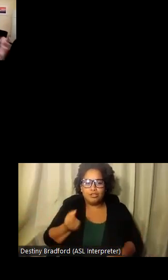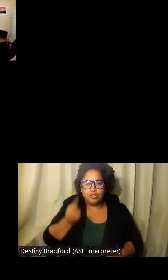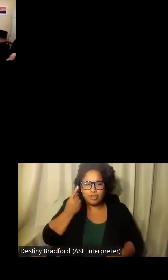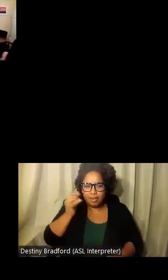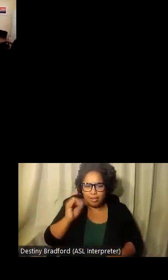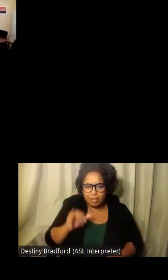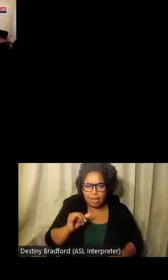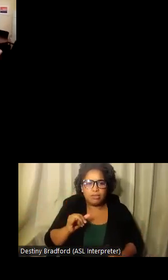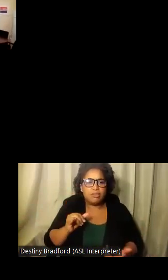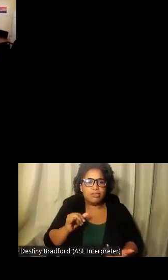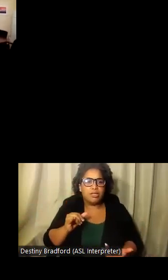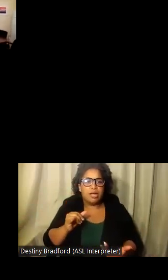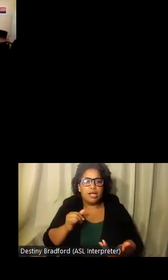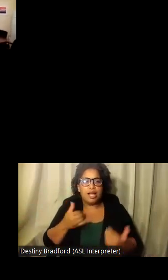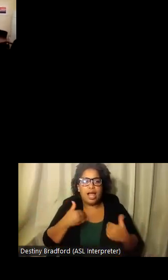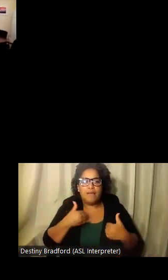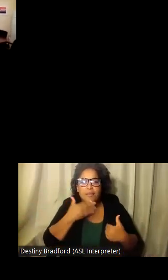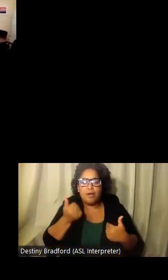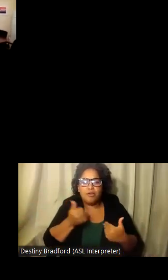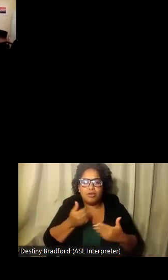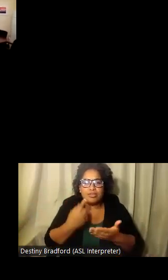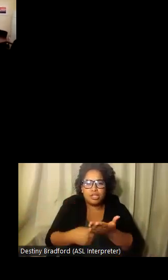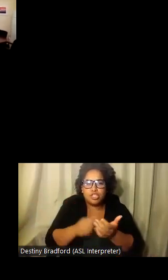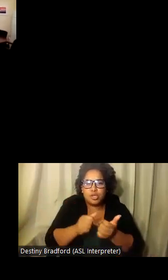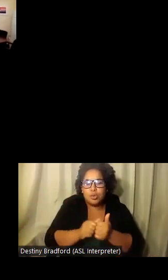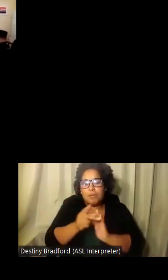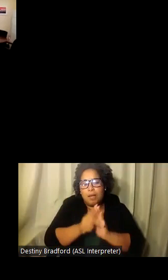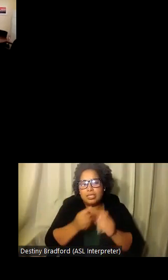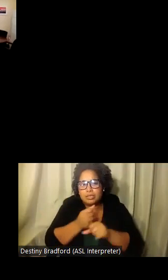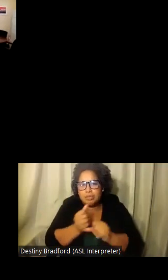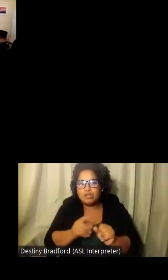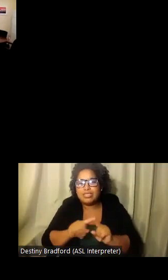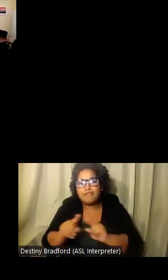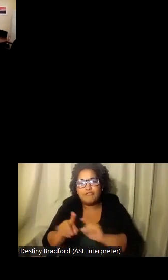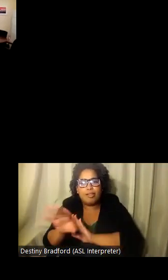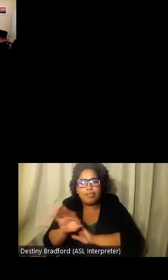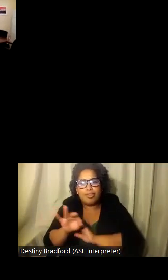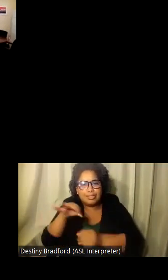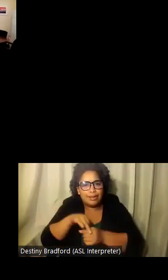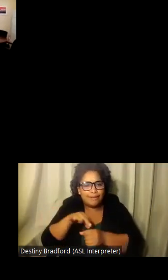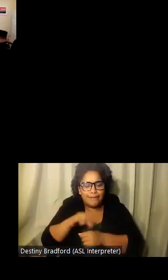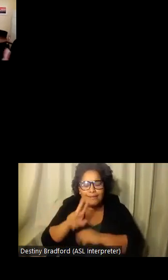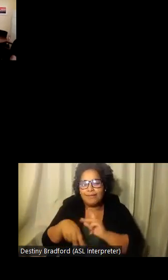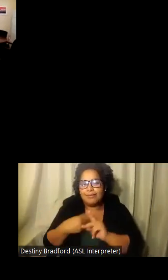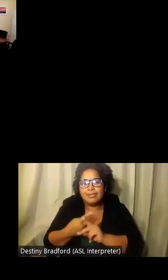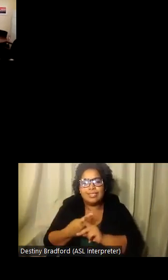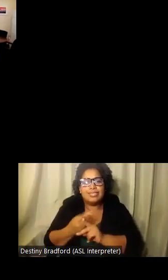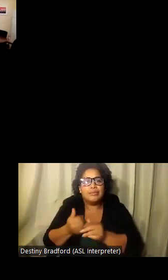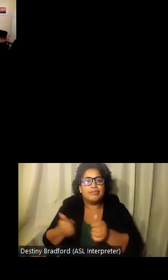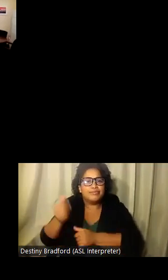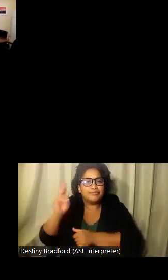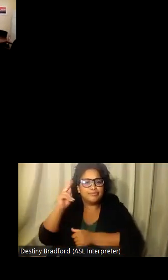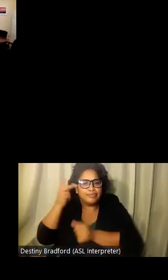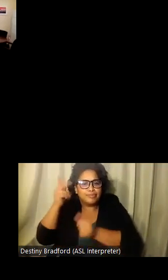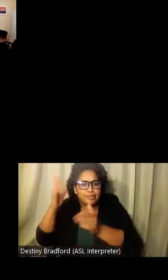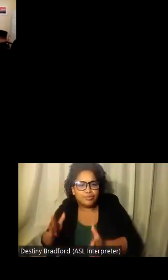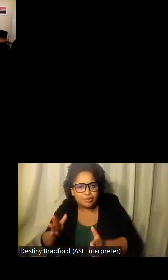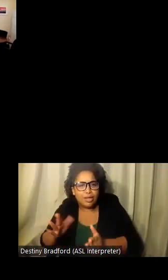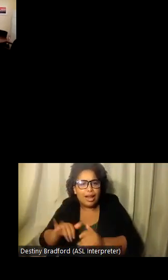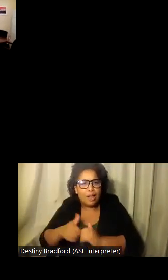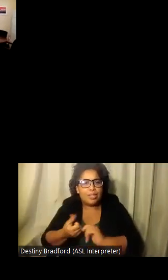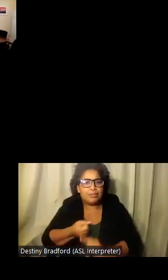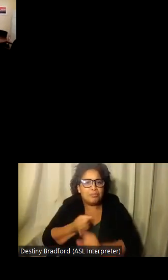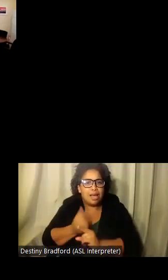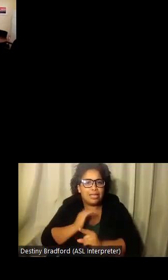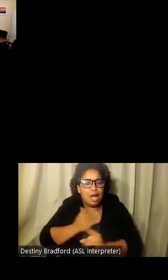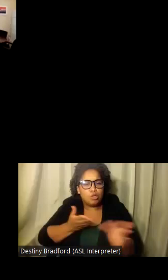and have a greater conversation with policymakers, with elected officials, et cetera, about what that looks like and the impacts that it has had on our service